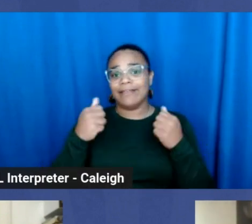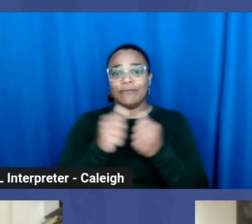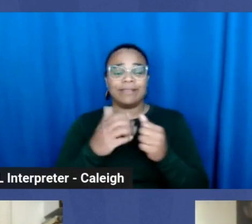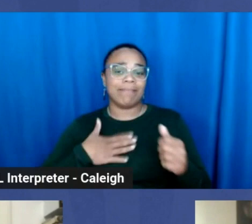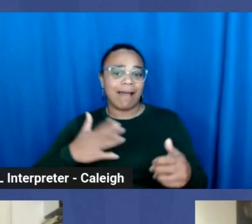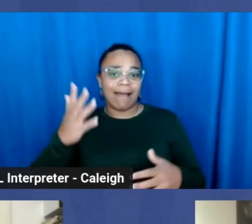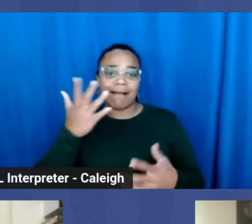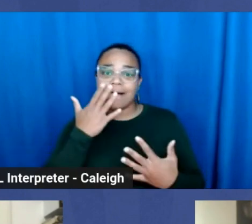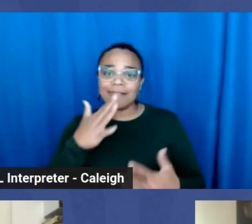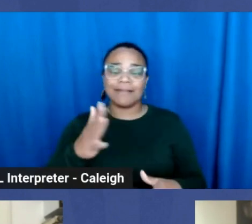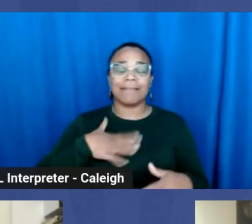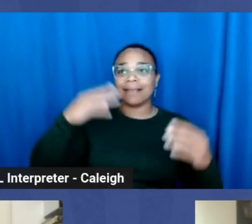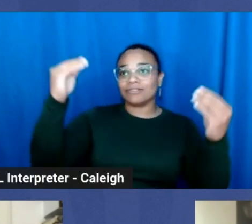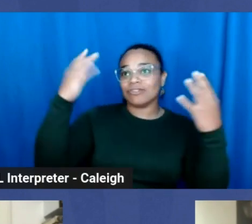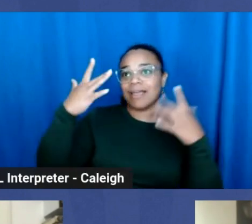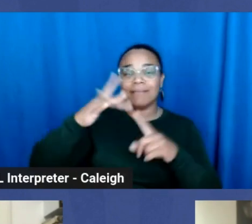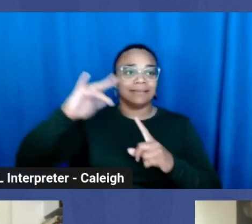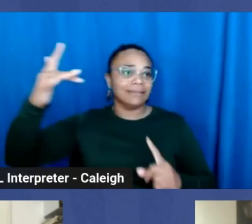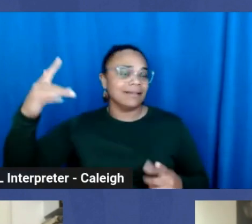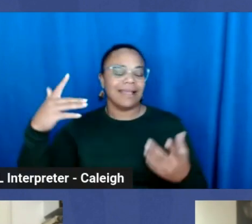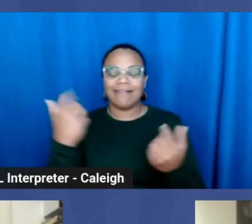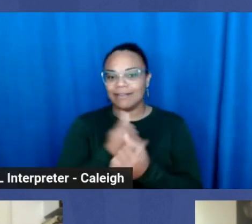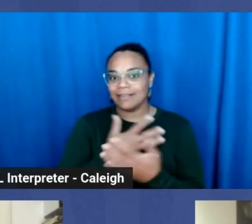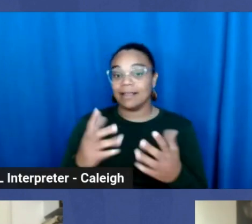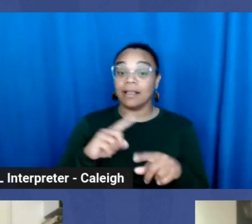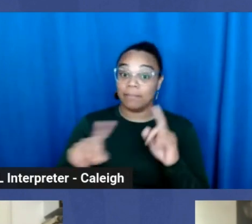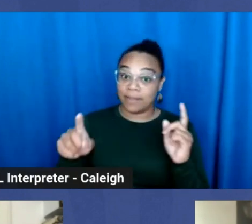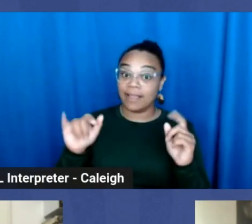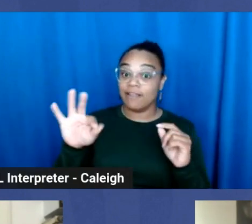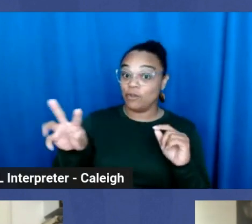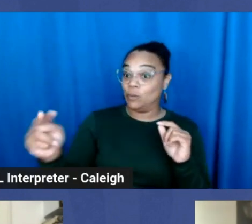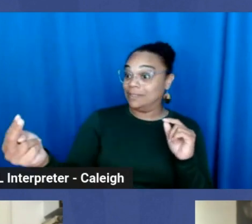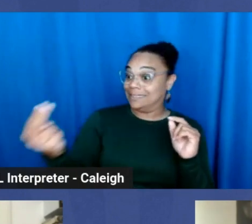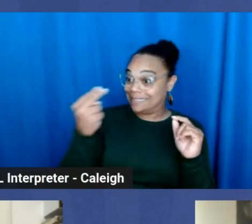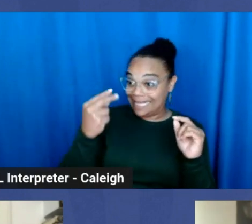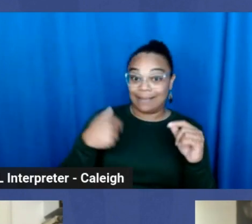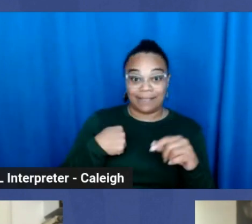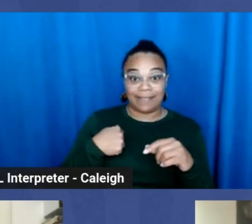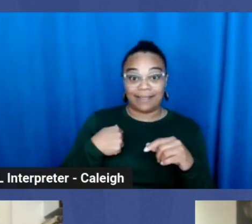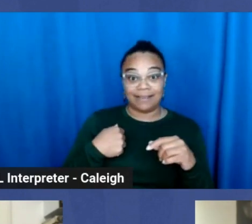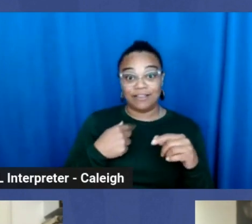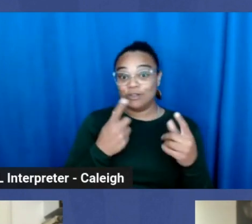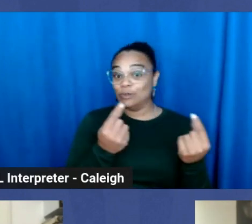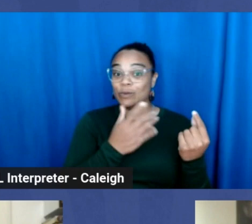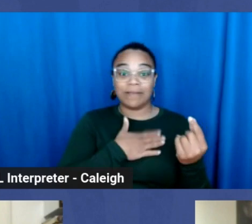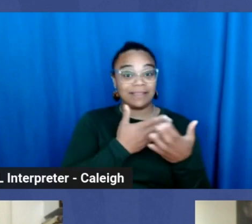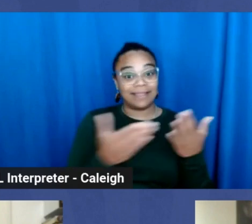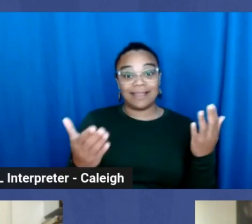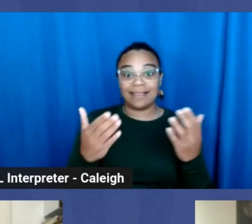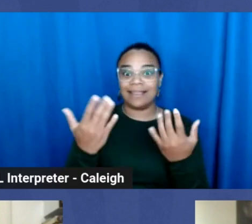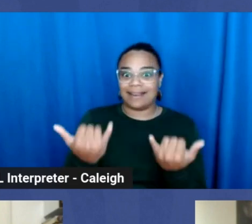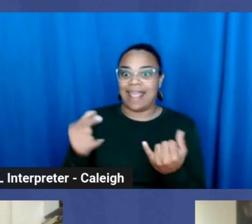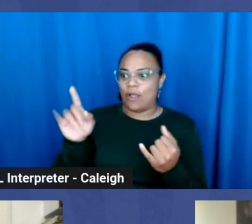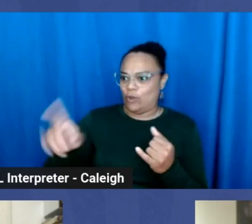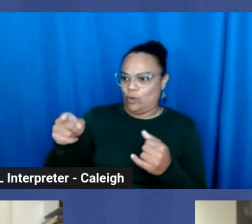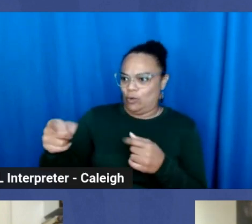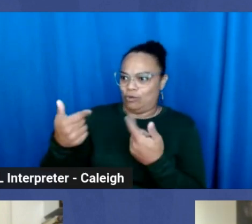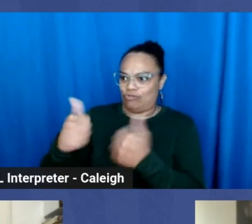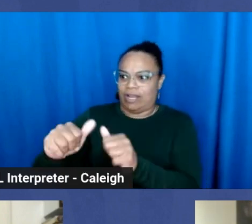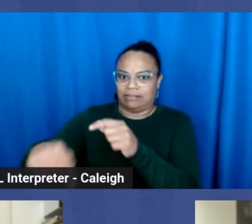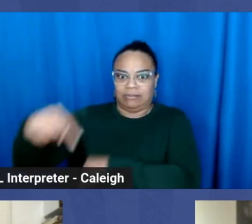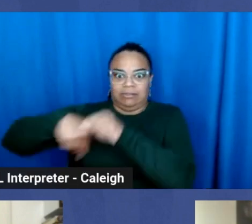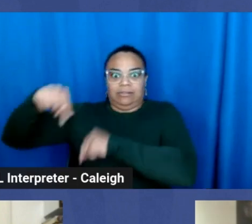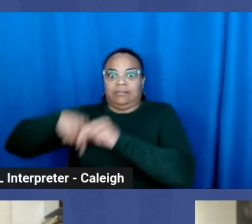my sunshine. But as soon as you see me doing that, suddenly you want to revert back to what we have been told, which is that high